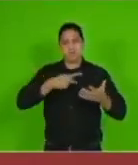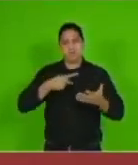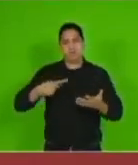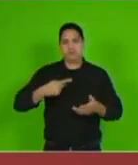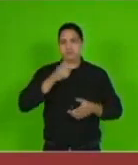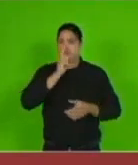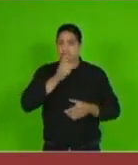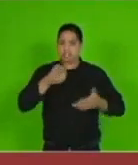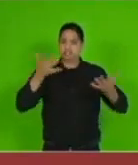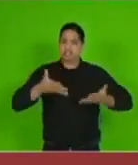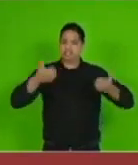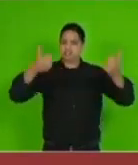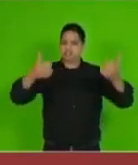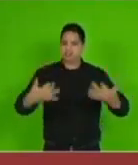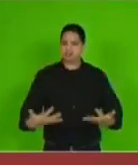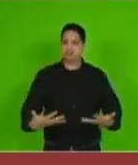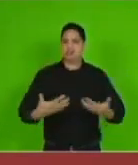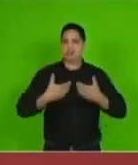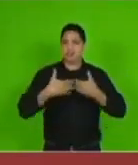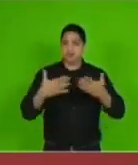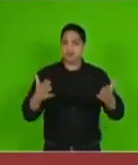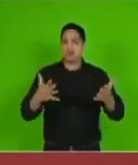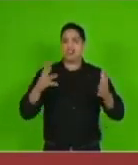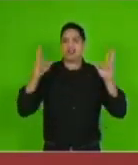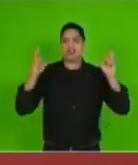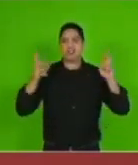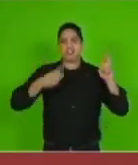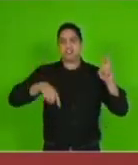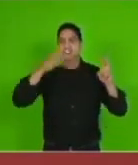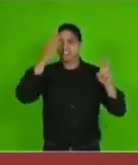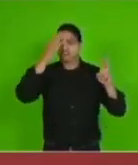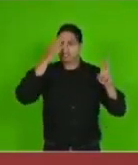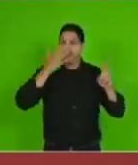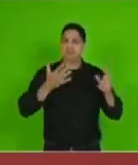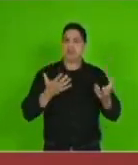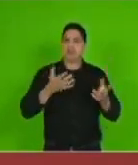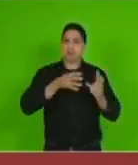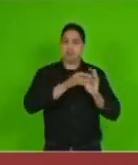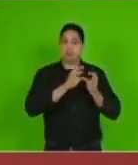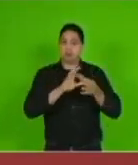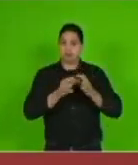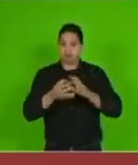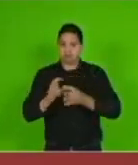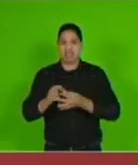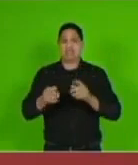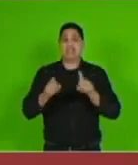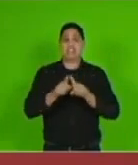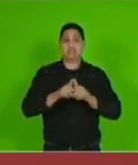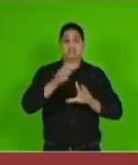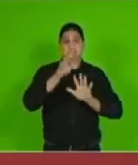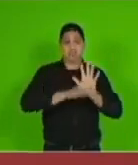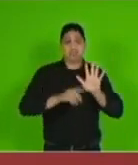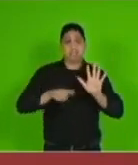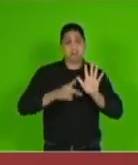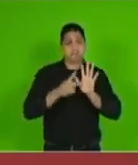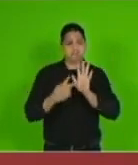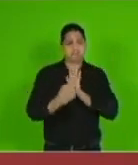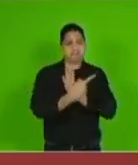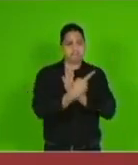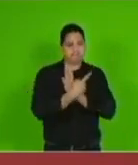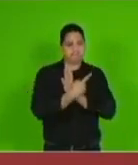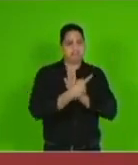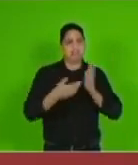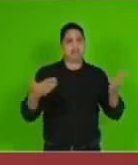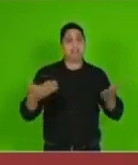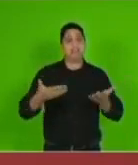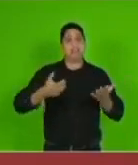that we are into this topic, we're going to have an idea of the context of the topic